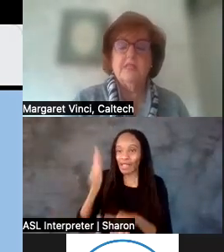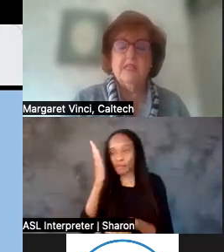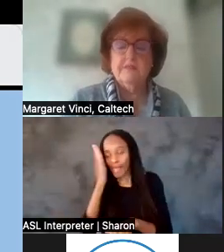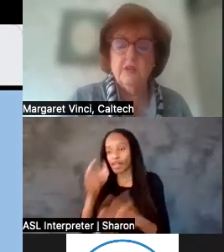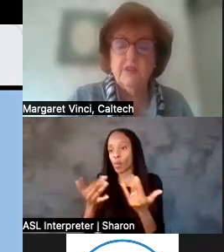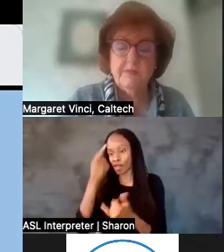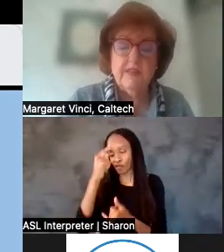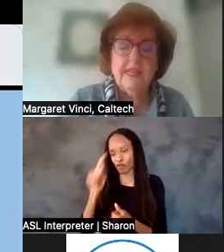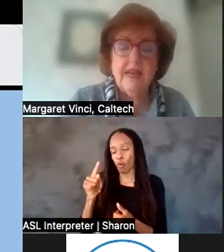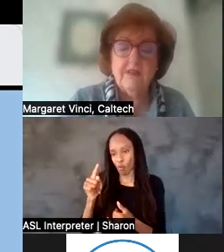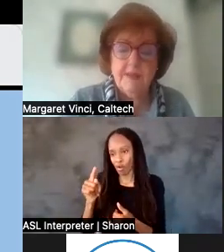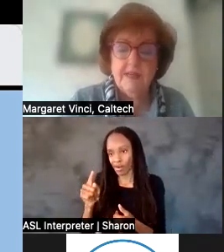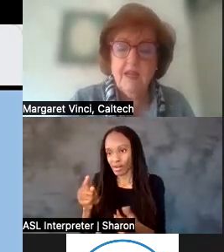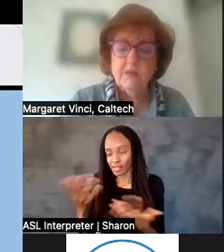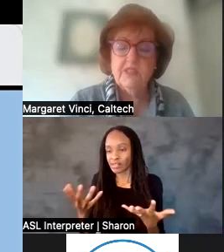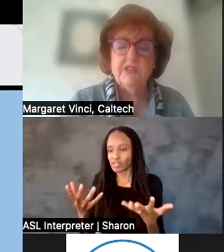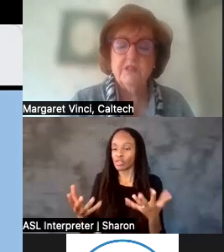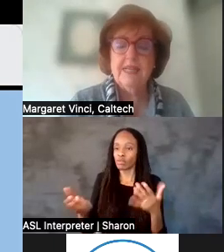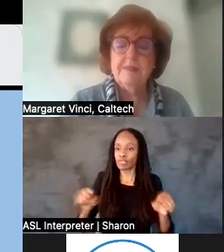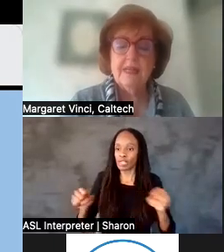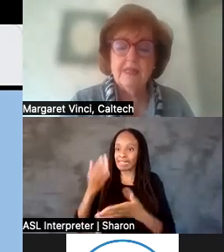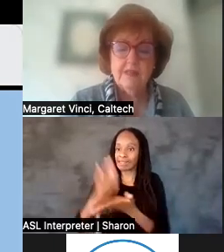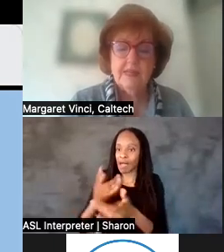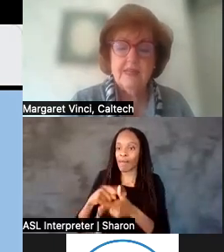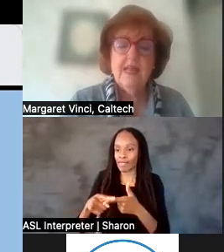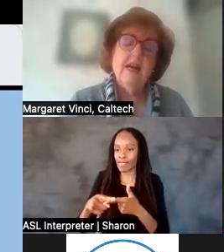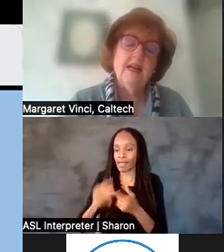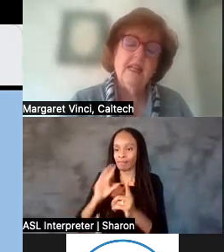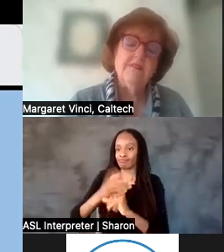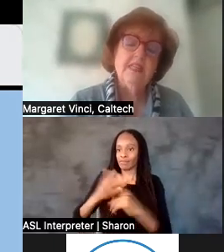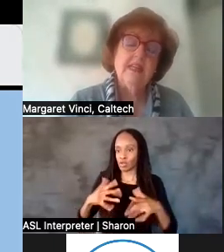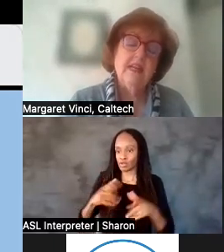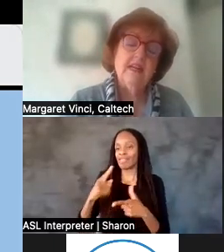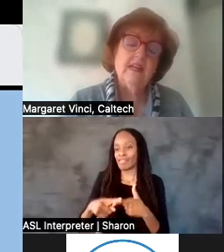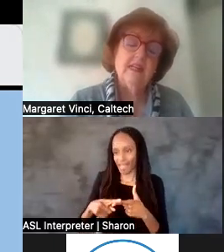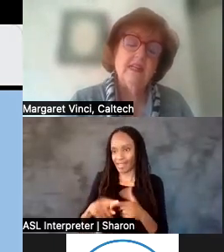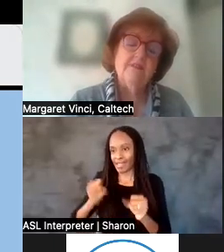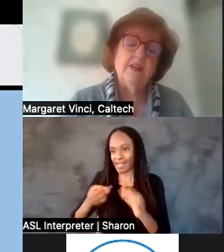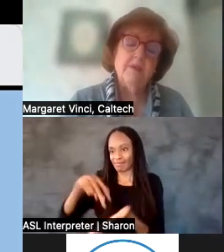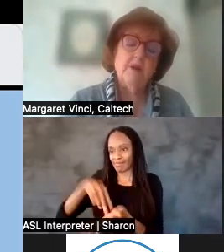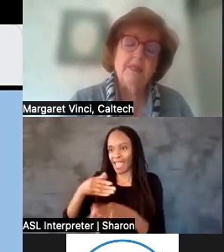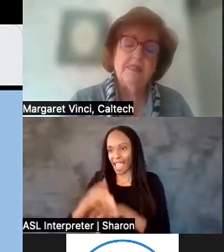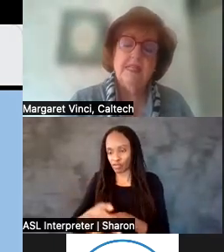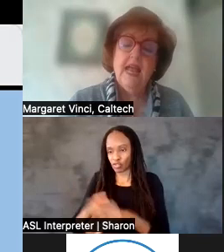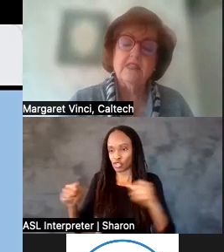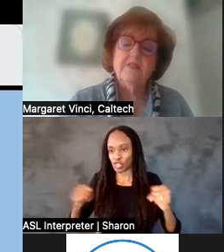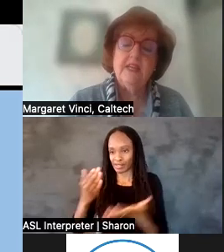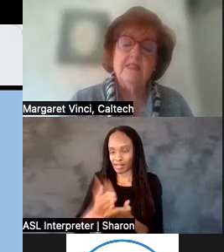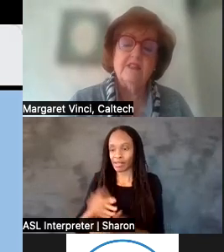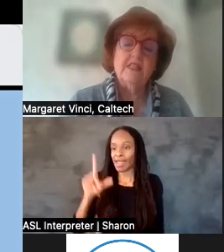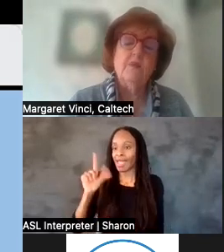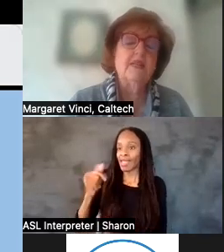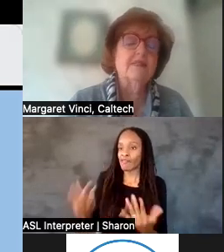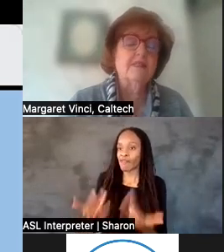on their protective clothing before they get out of bed, which they should be keeping under the bed. LA Fire Department did